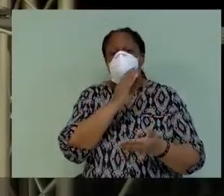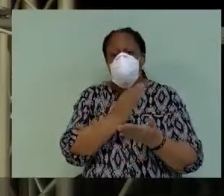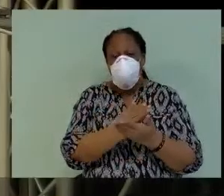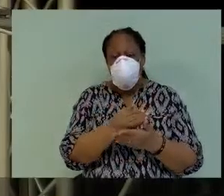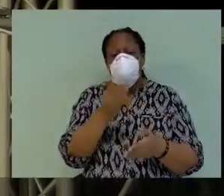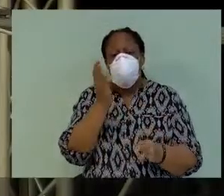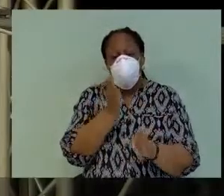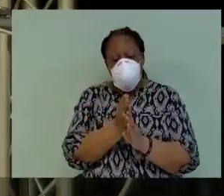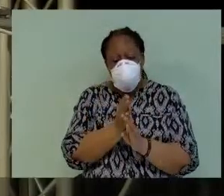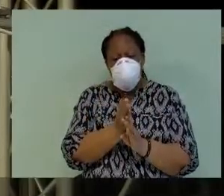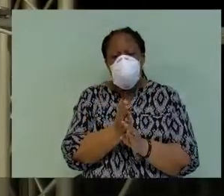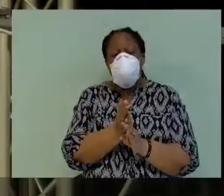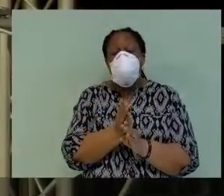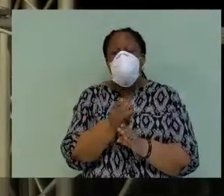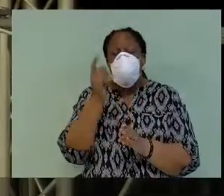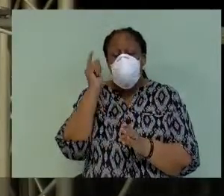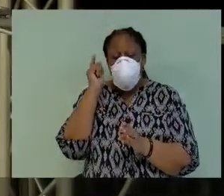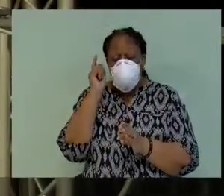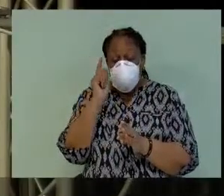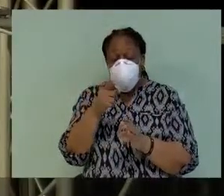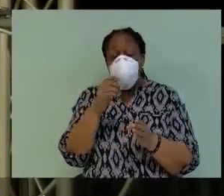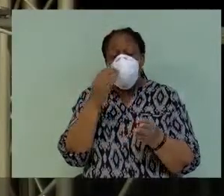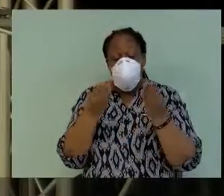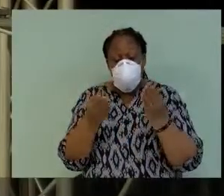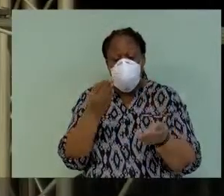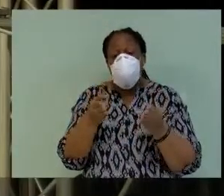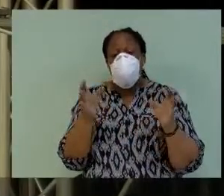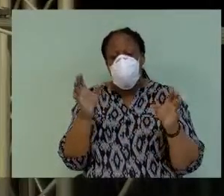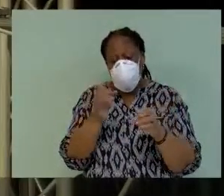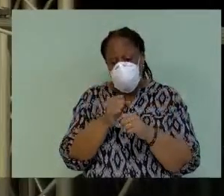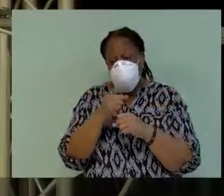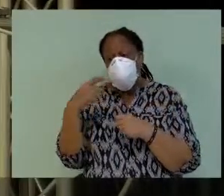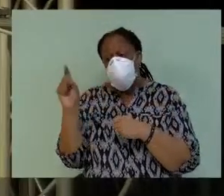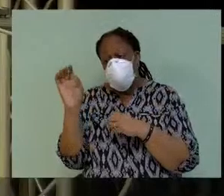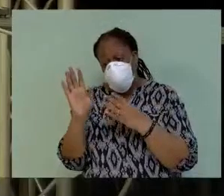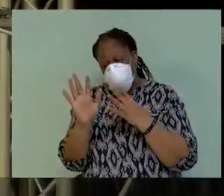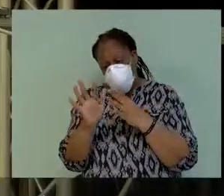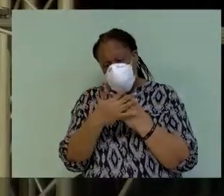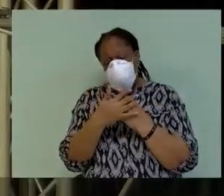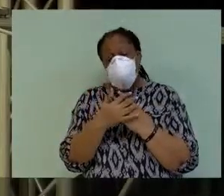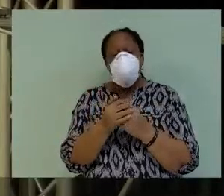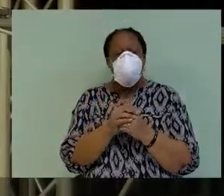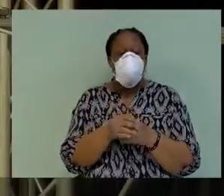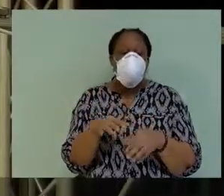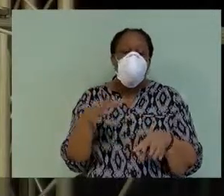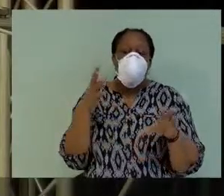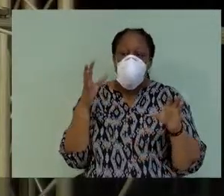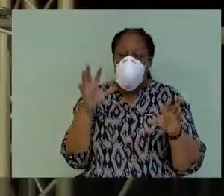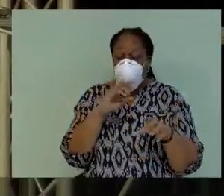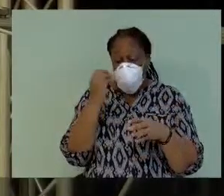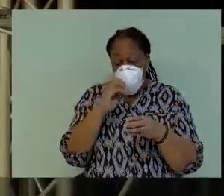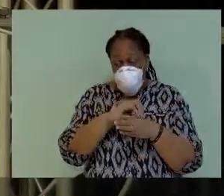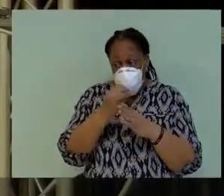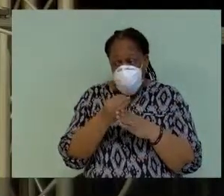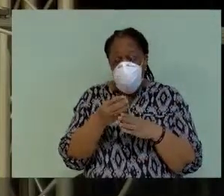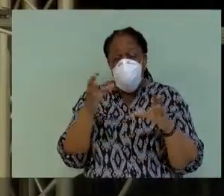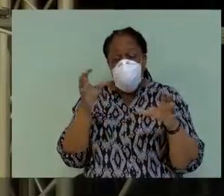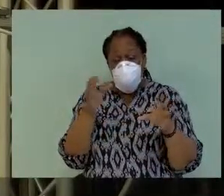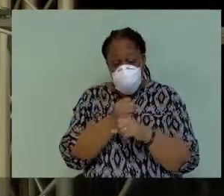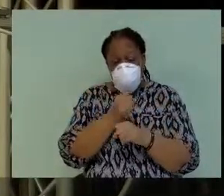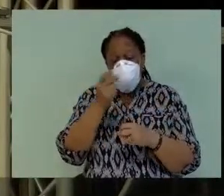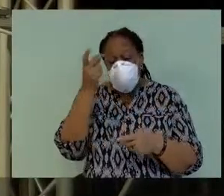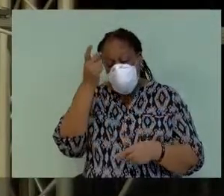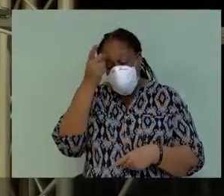to inquire as to the position. So keep yourself safe, comply with the provisions of the